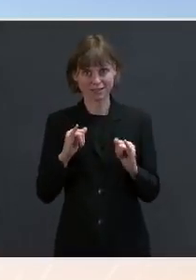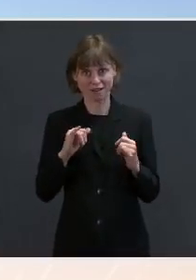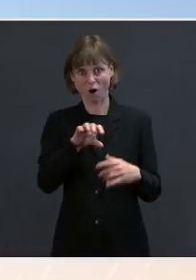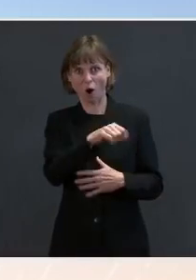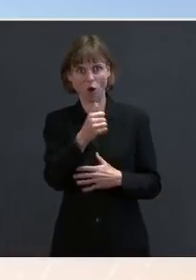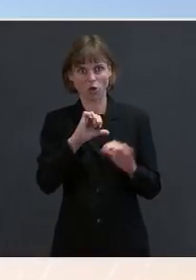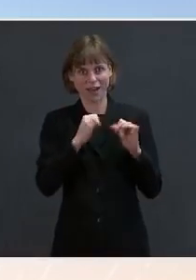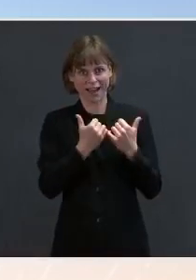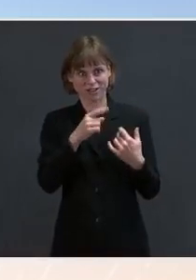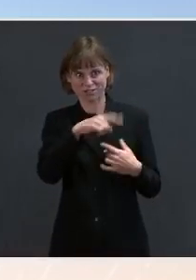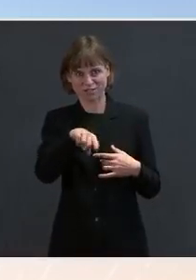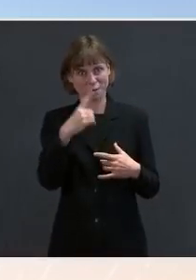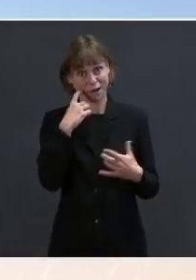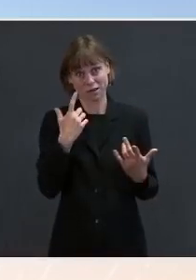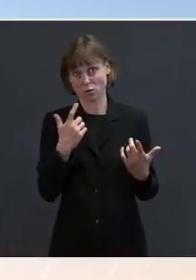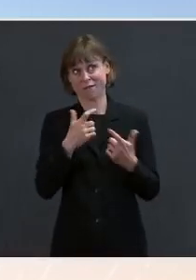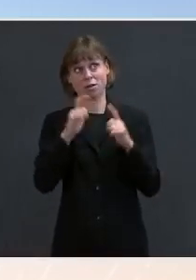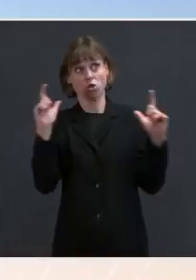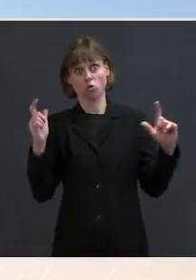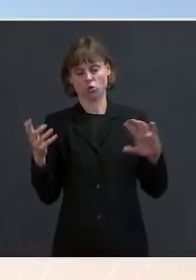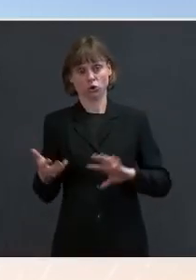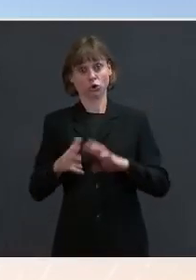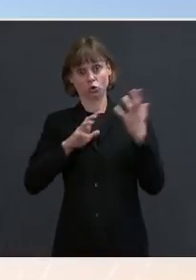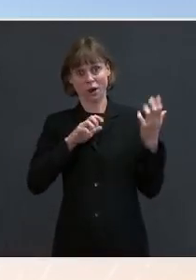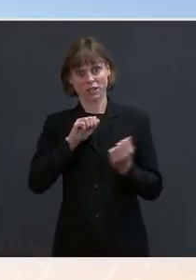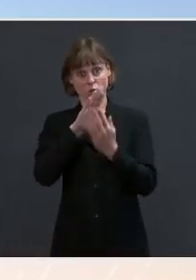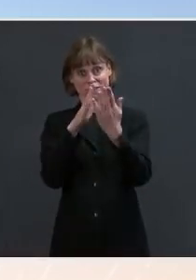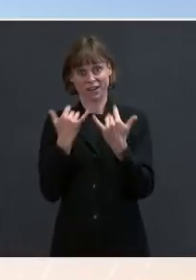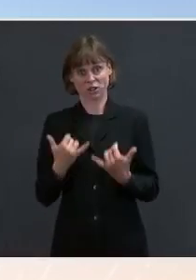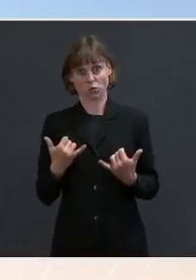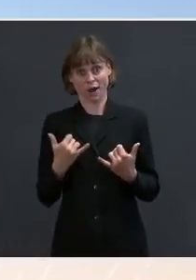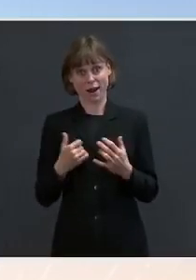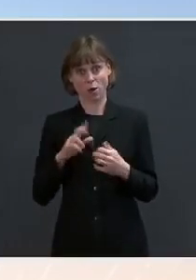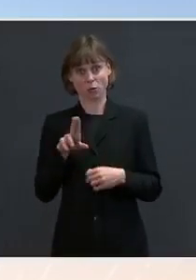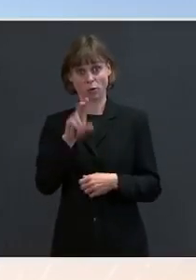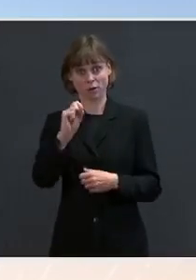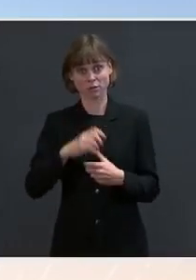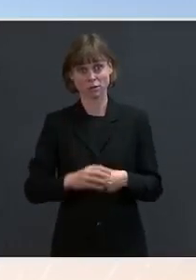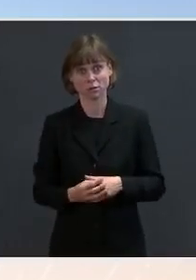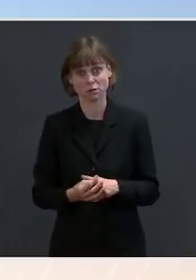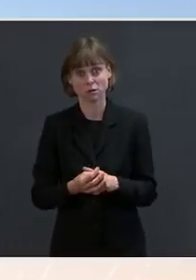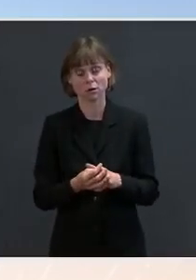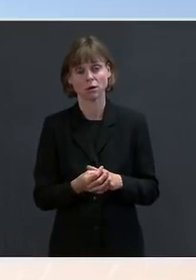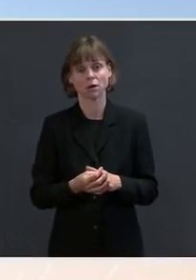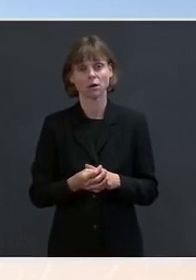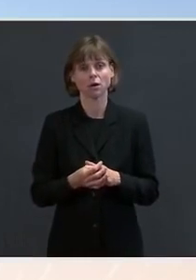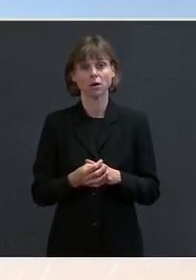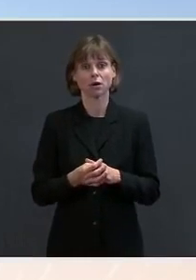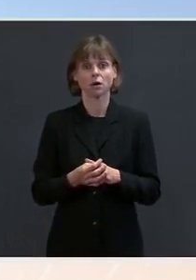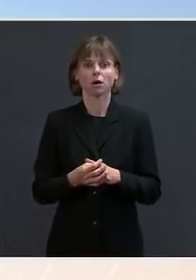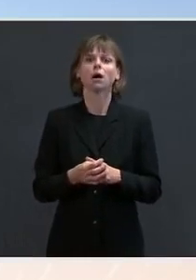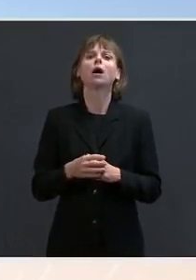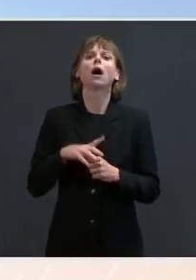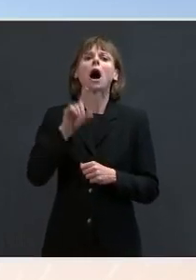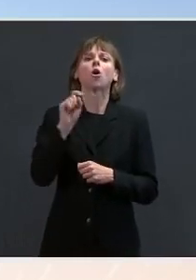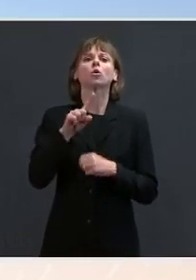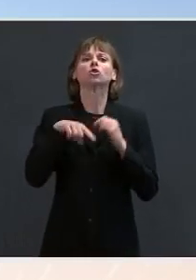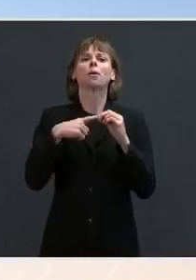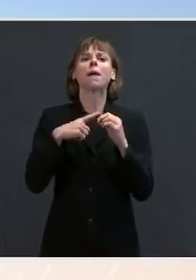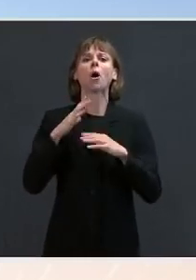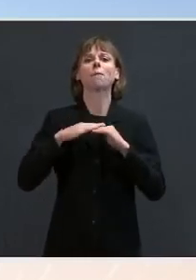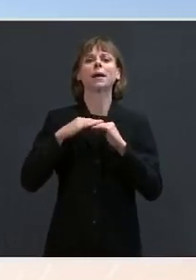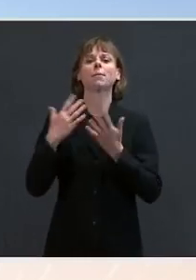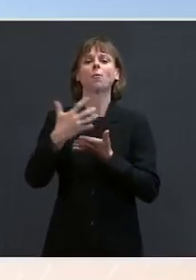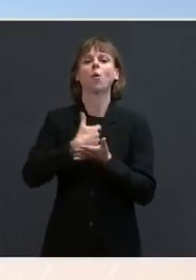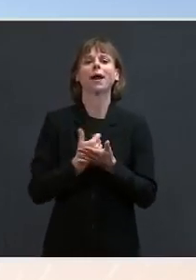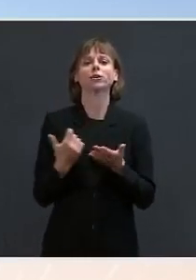agencies, given the range of crises we're facing as a country. Go ahead. I have a question about minimum wage and then on the Capitol